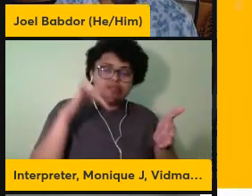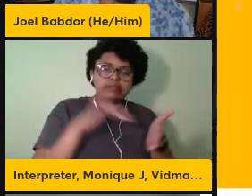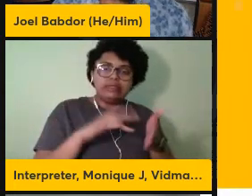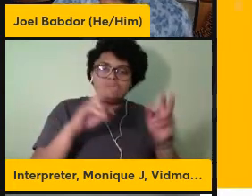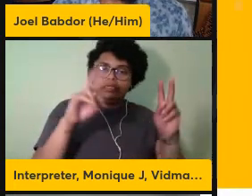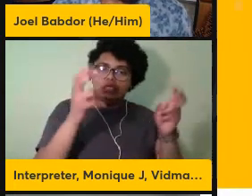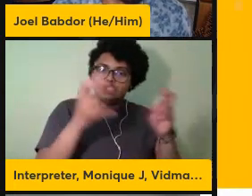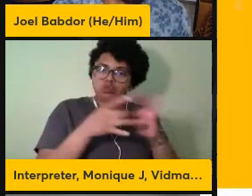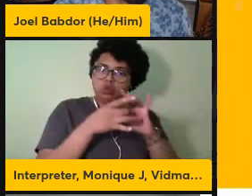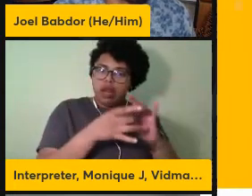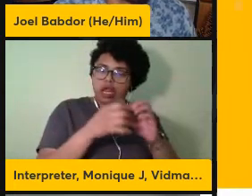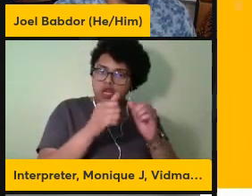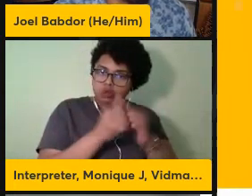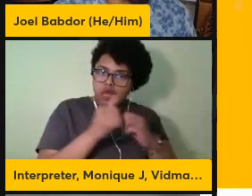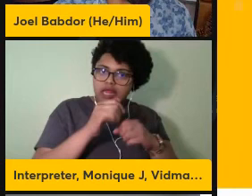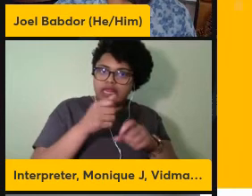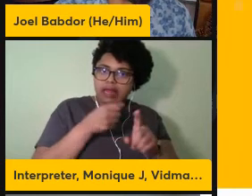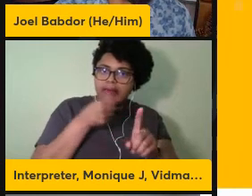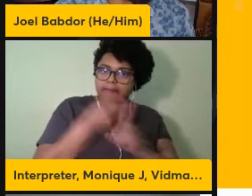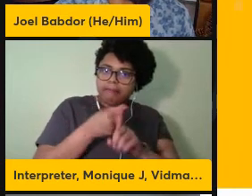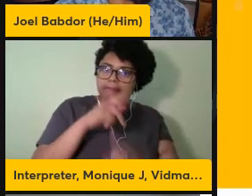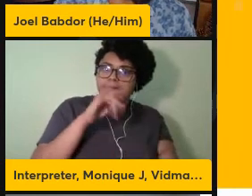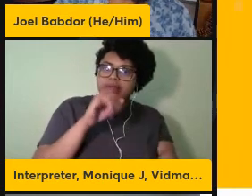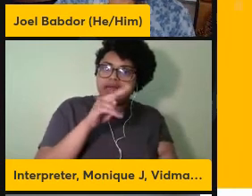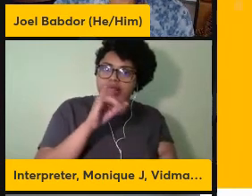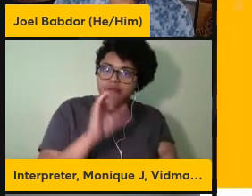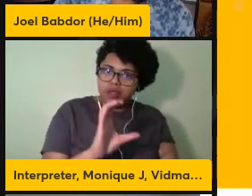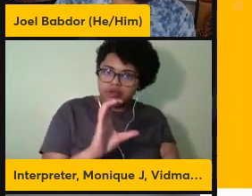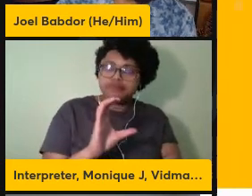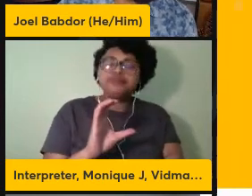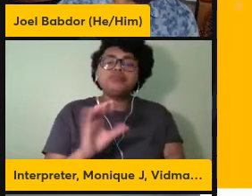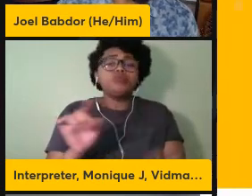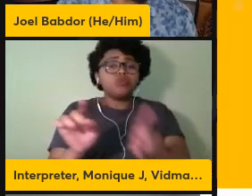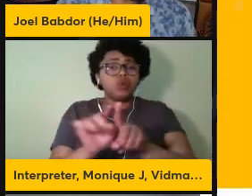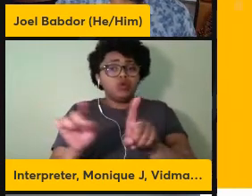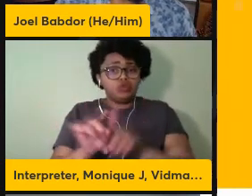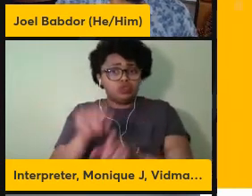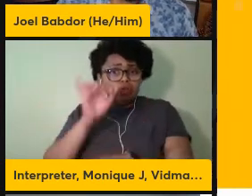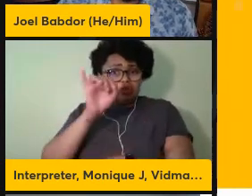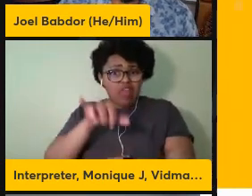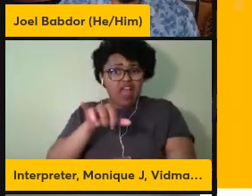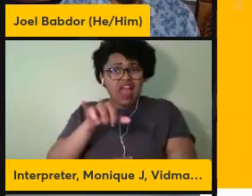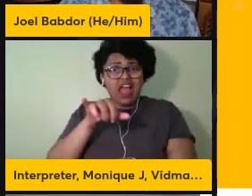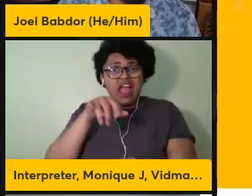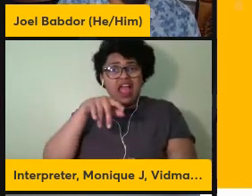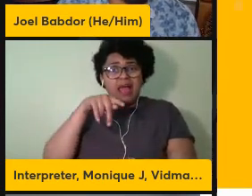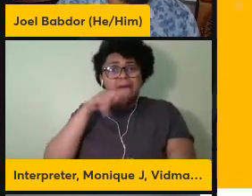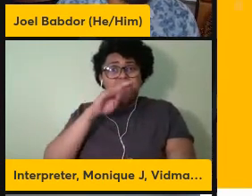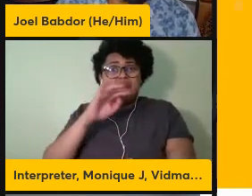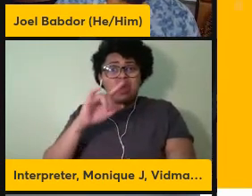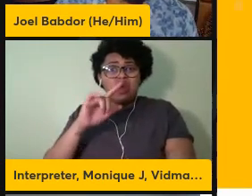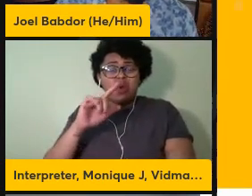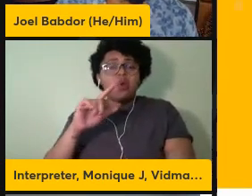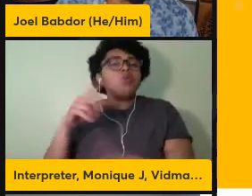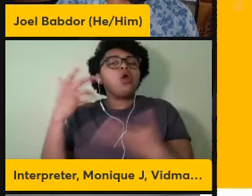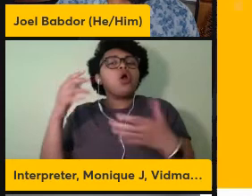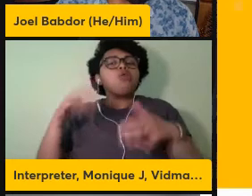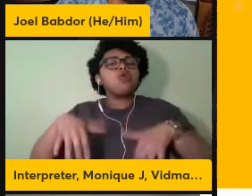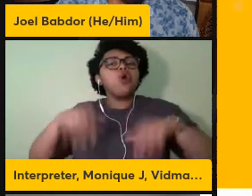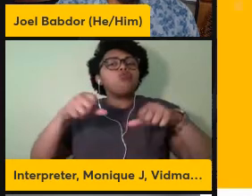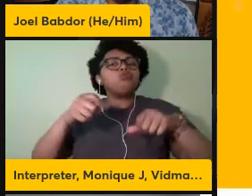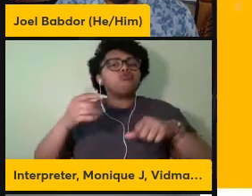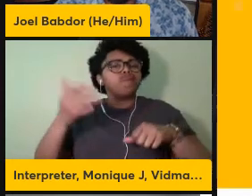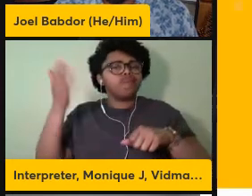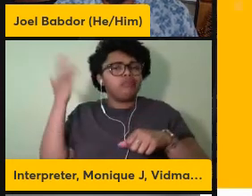networks, including on a panel that we had the chance to host a few months back. Thank you,